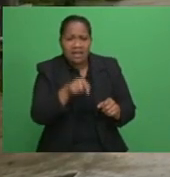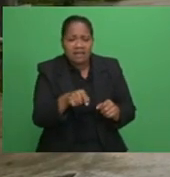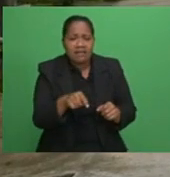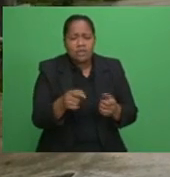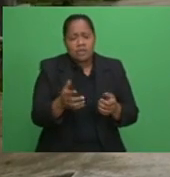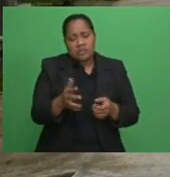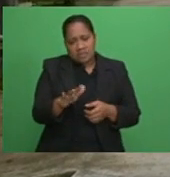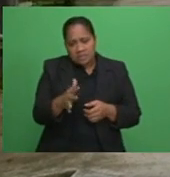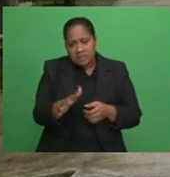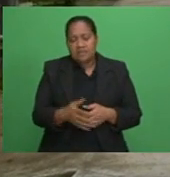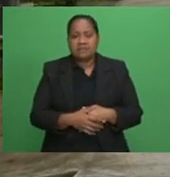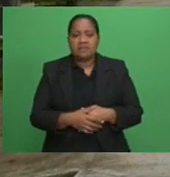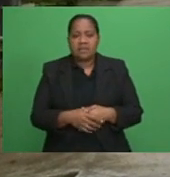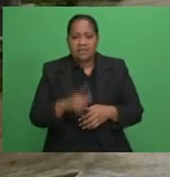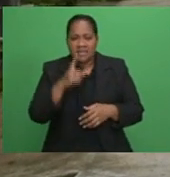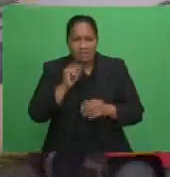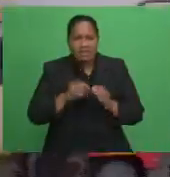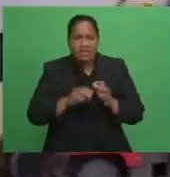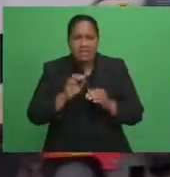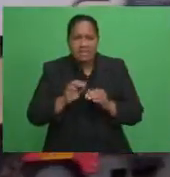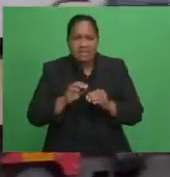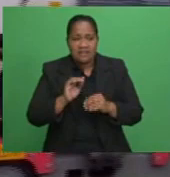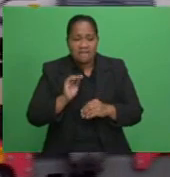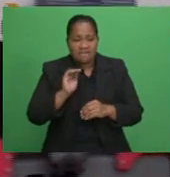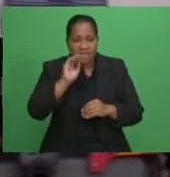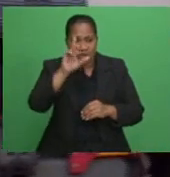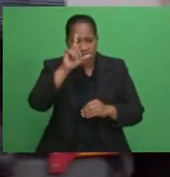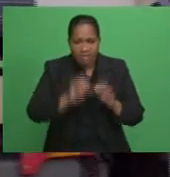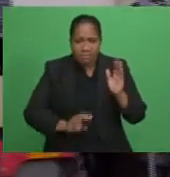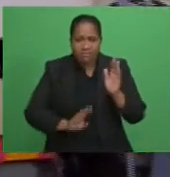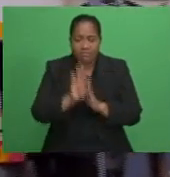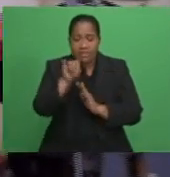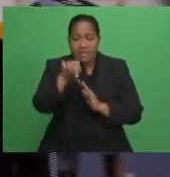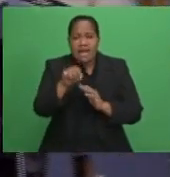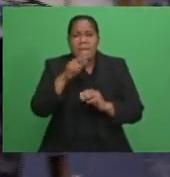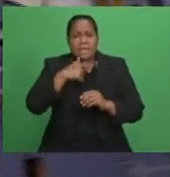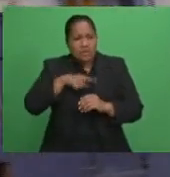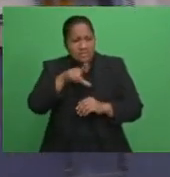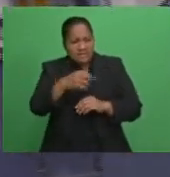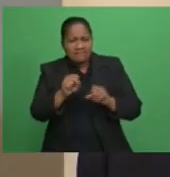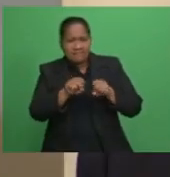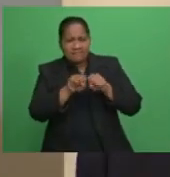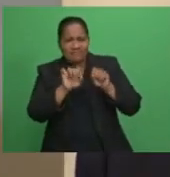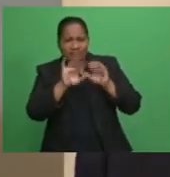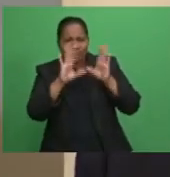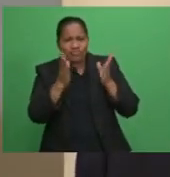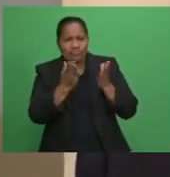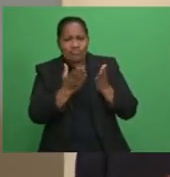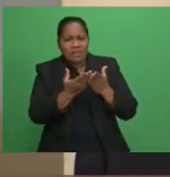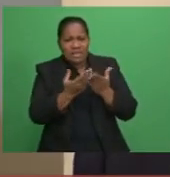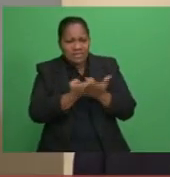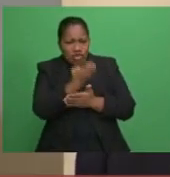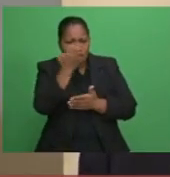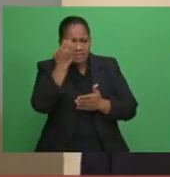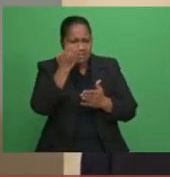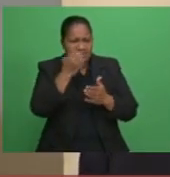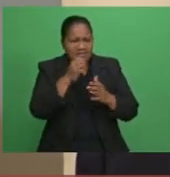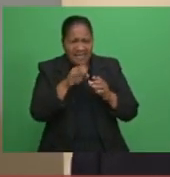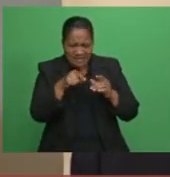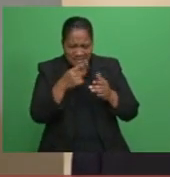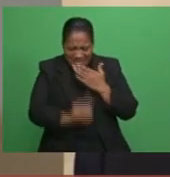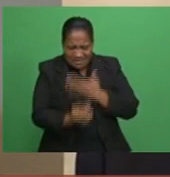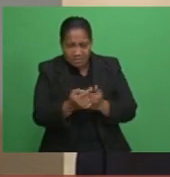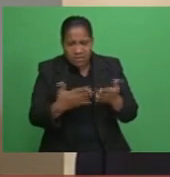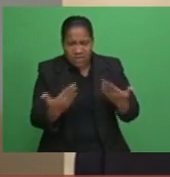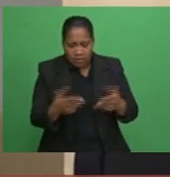be accelerated in the future. In the midst of a global economic situation like we're in now, Fiji's not